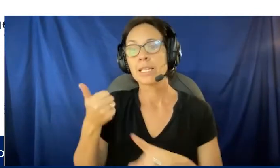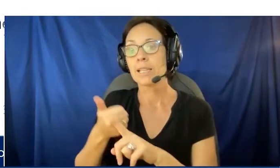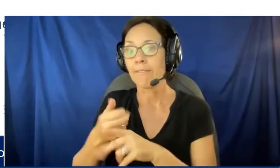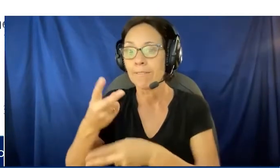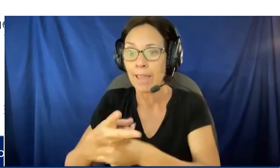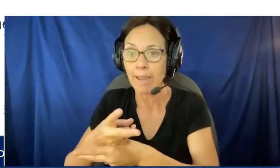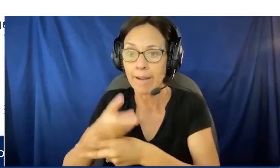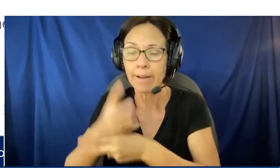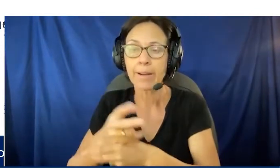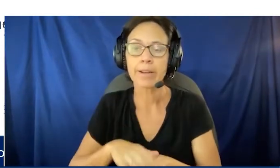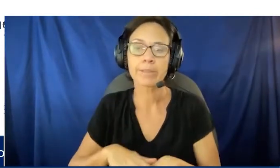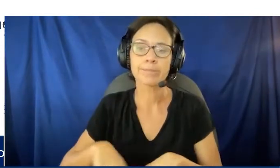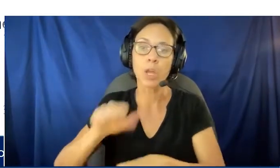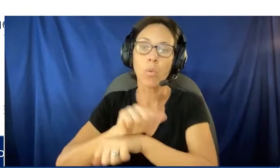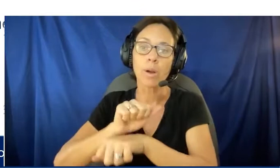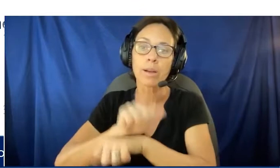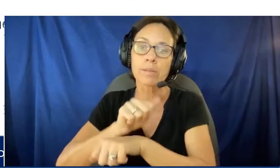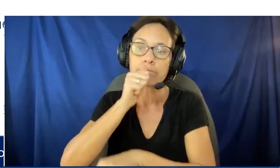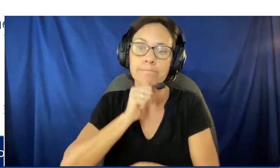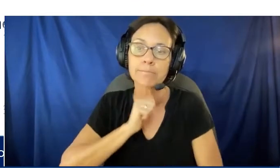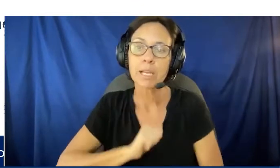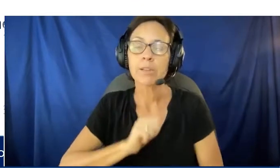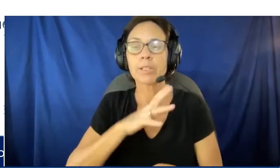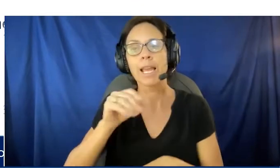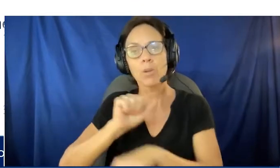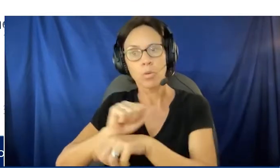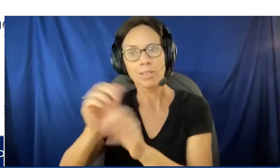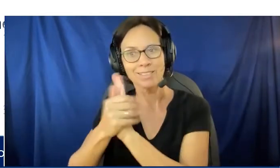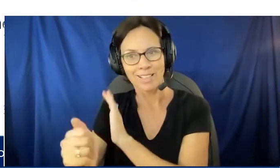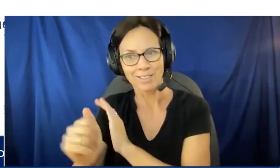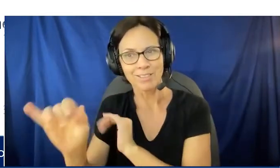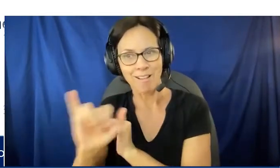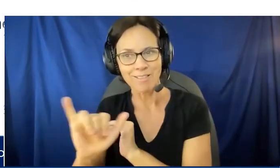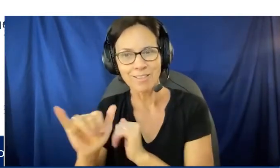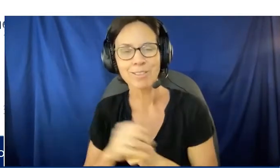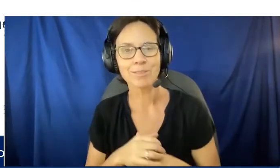self-care, work tolerance, and work skills.